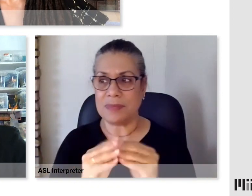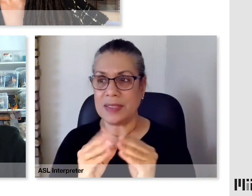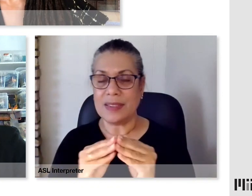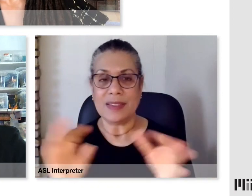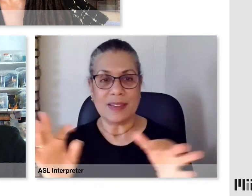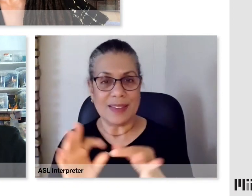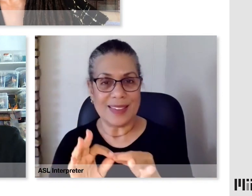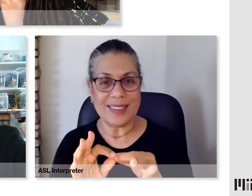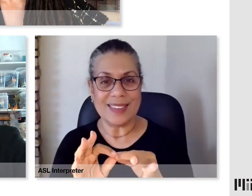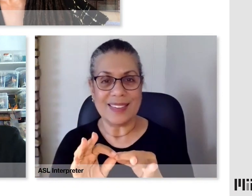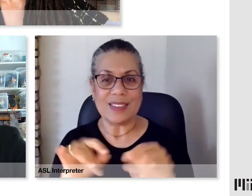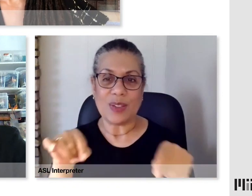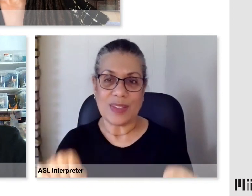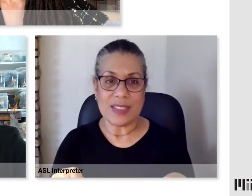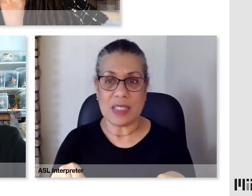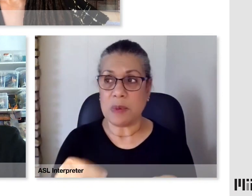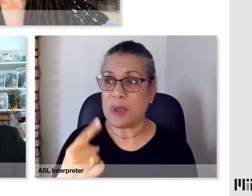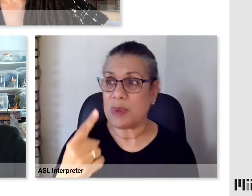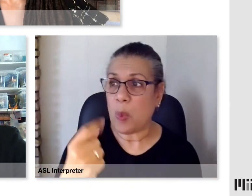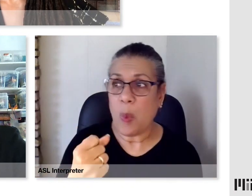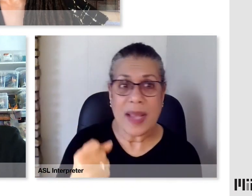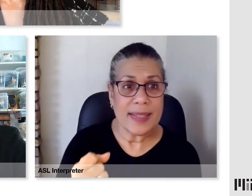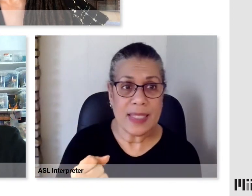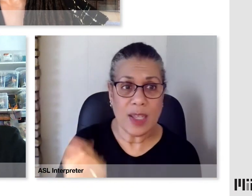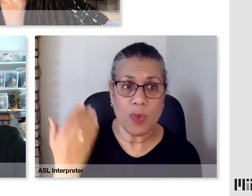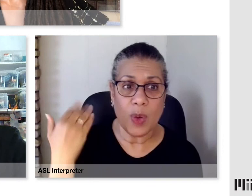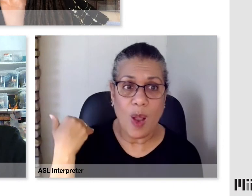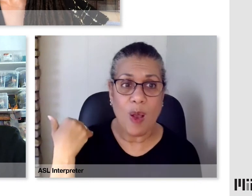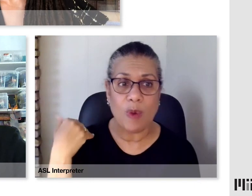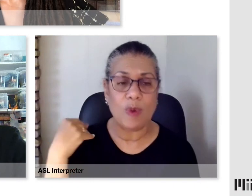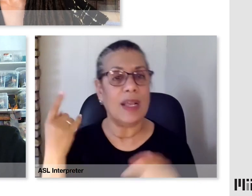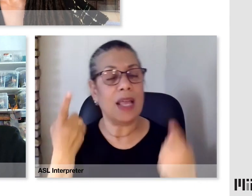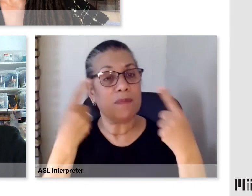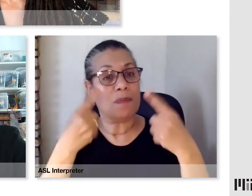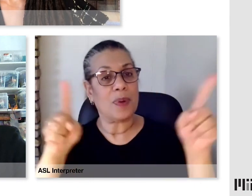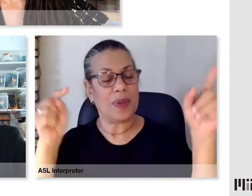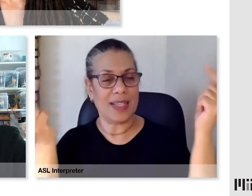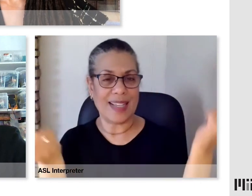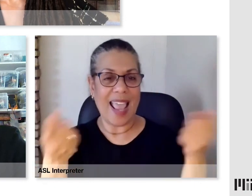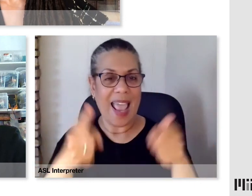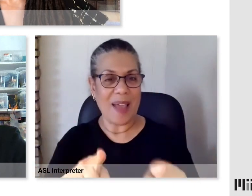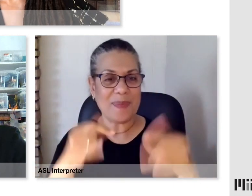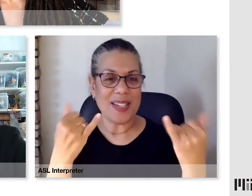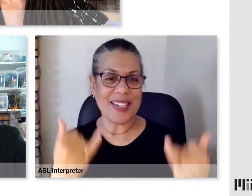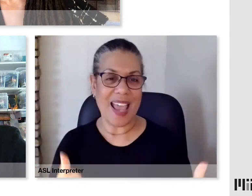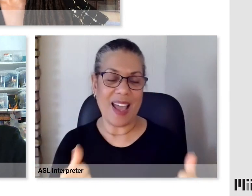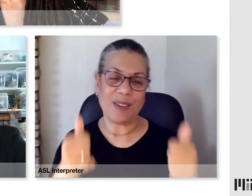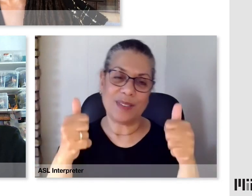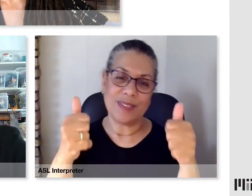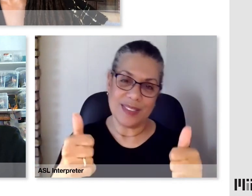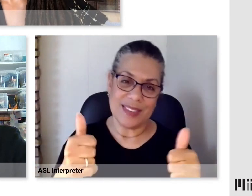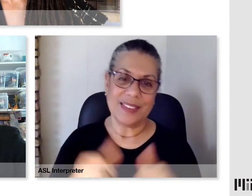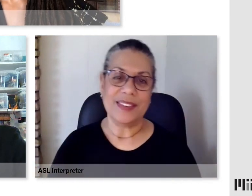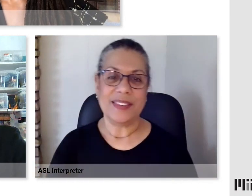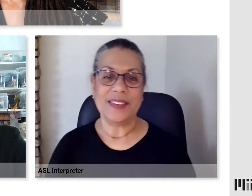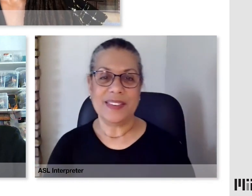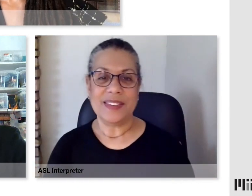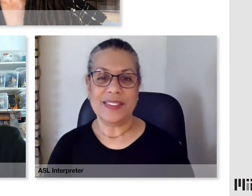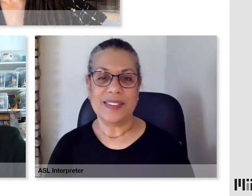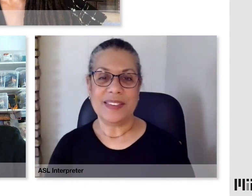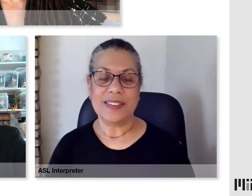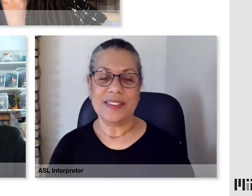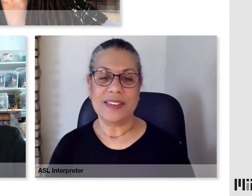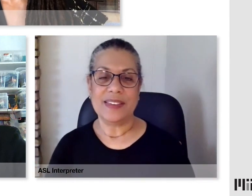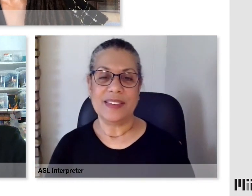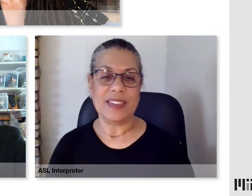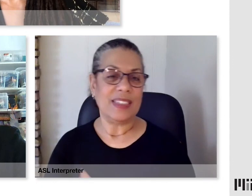more ago, and to see it finally come into fruition in, you know, this time of great reckoning we find ourselves in right now. So it's